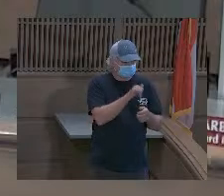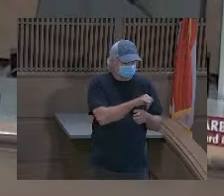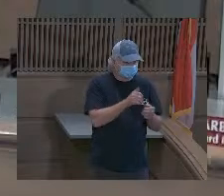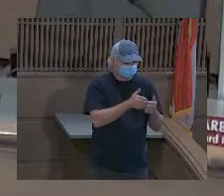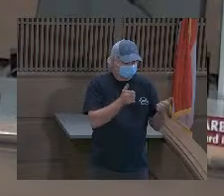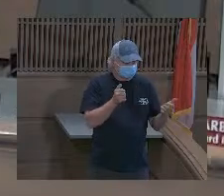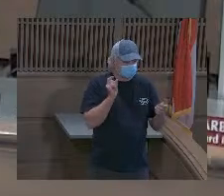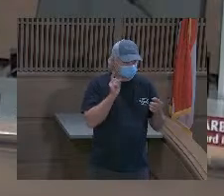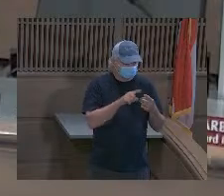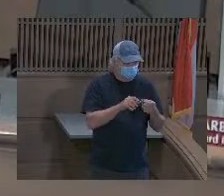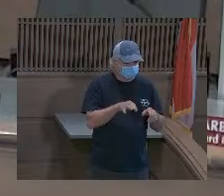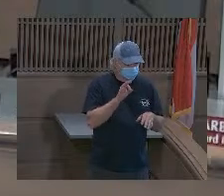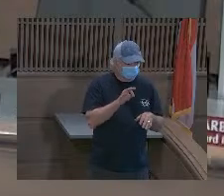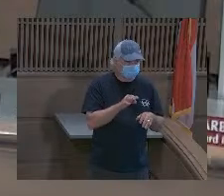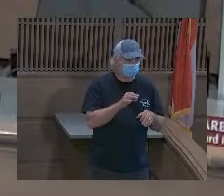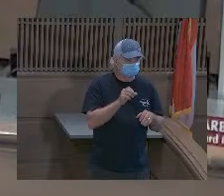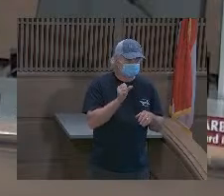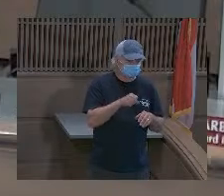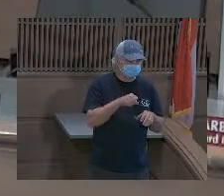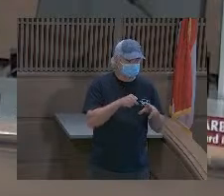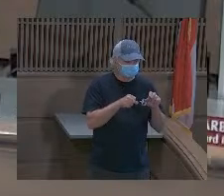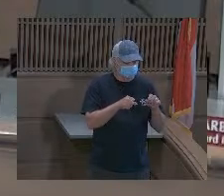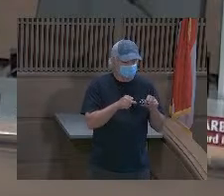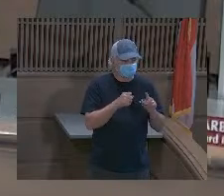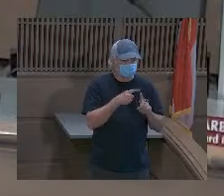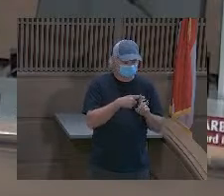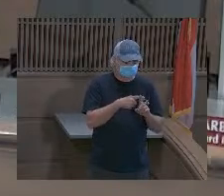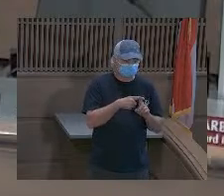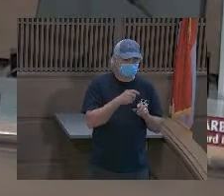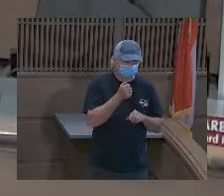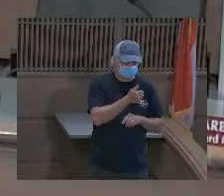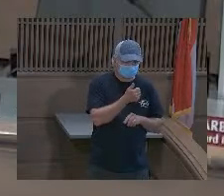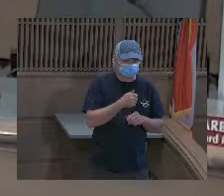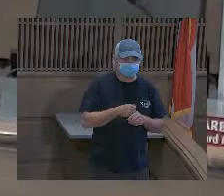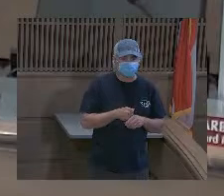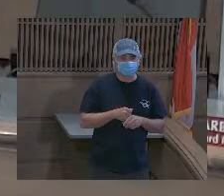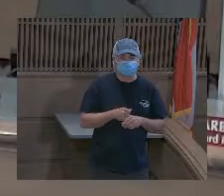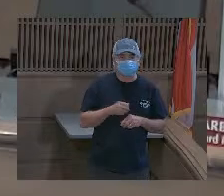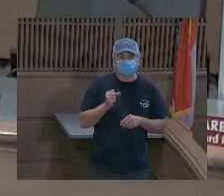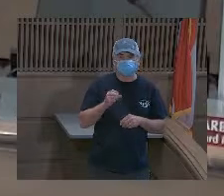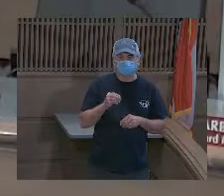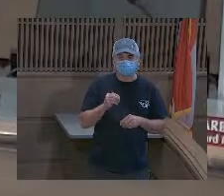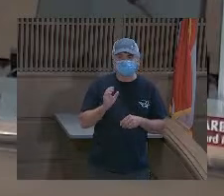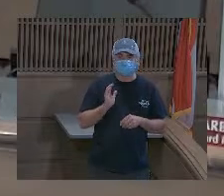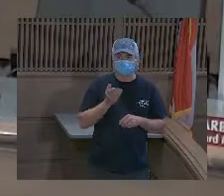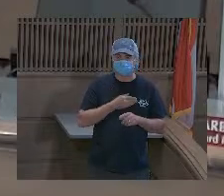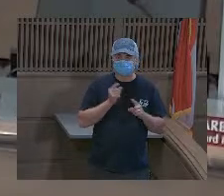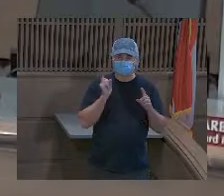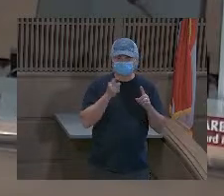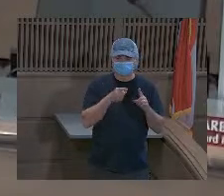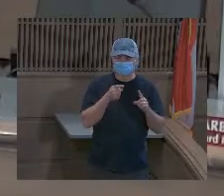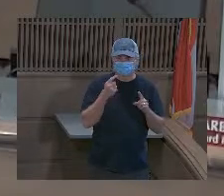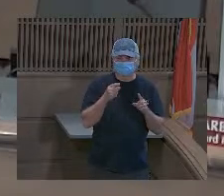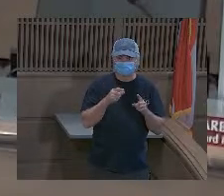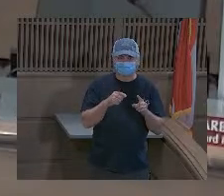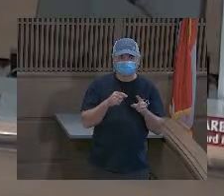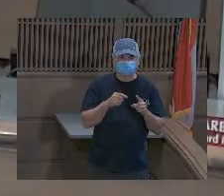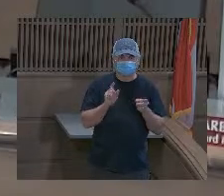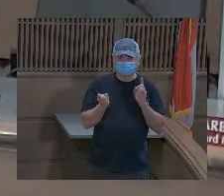So literally, it's our goal to have a conversation with every person that has COVID.